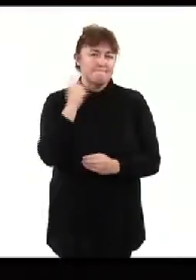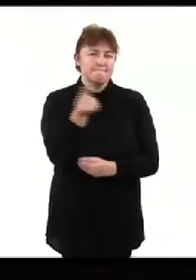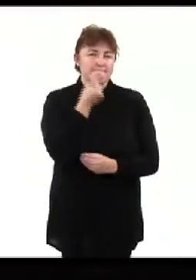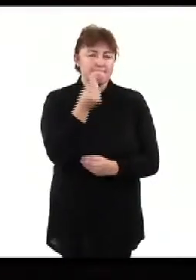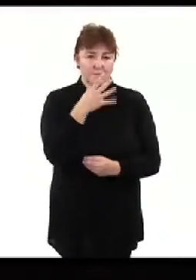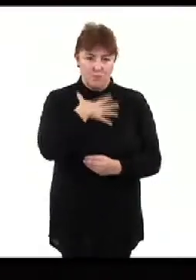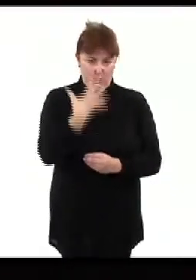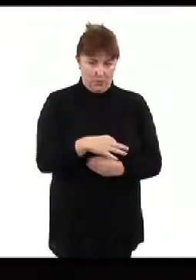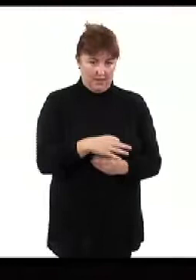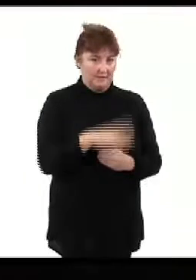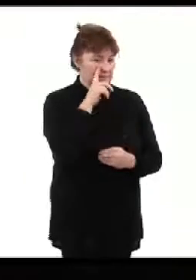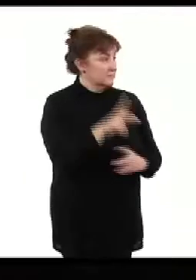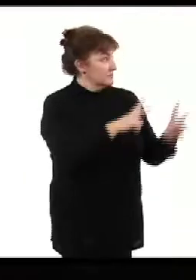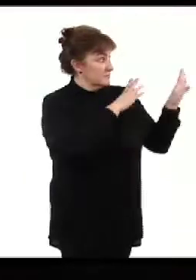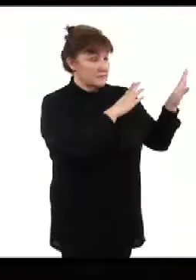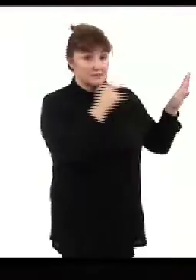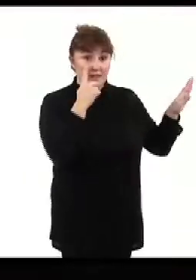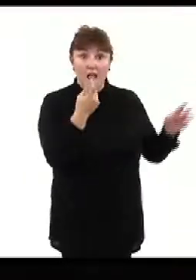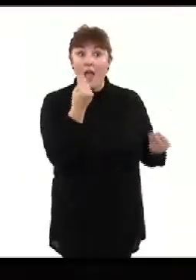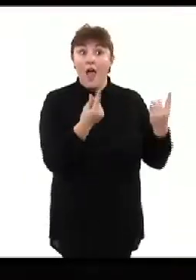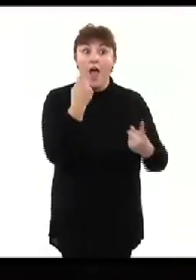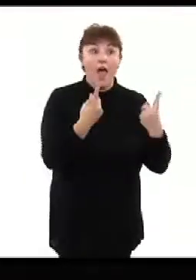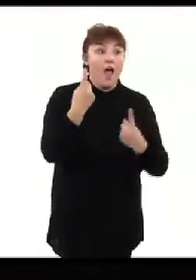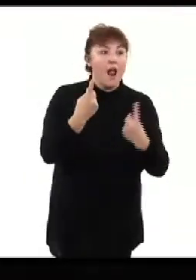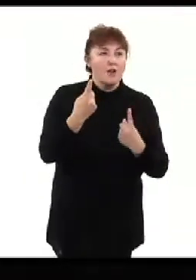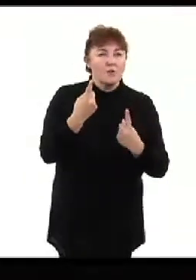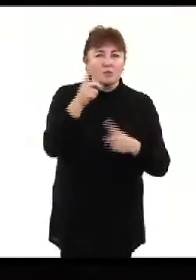Anybody have a hard time getting what that is?